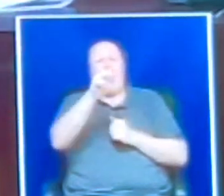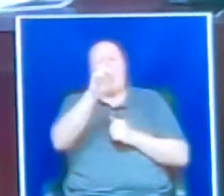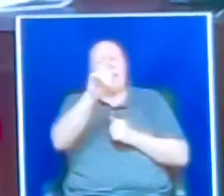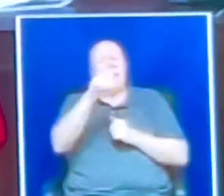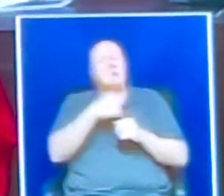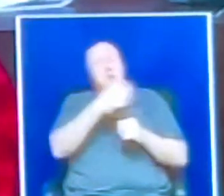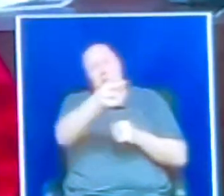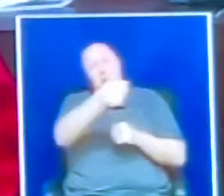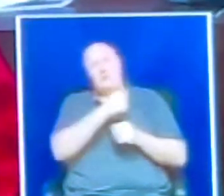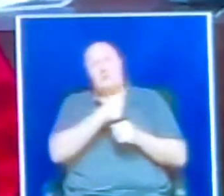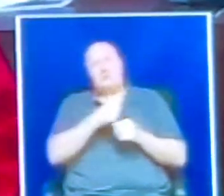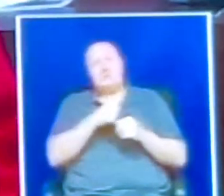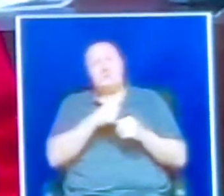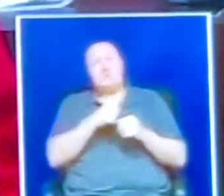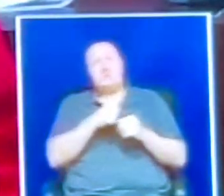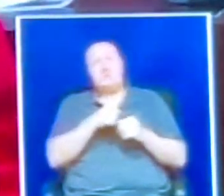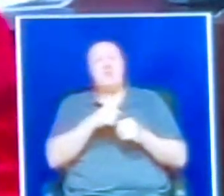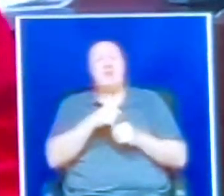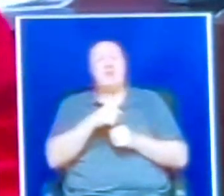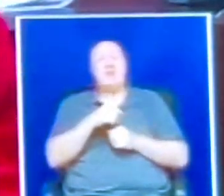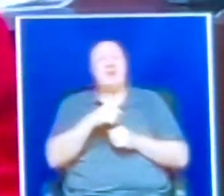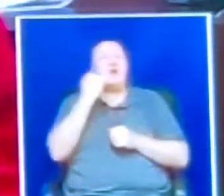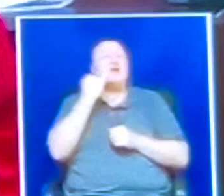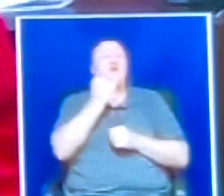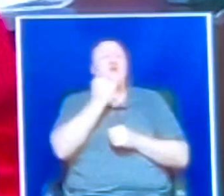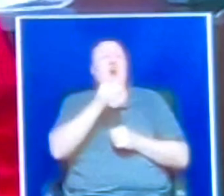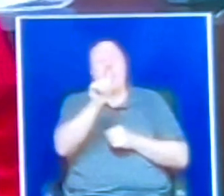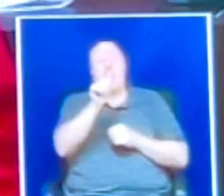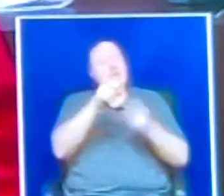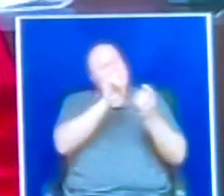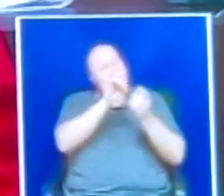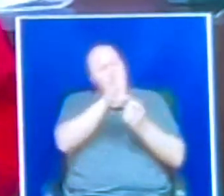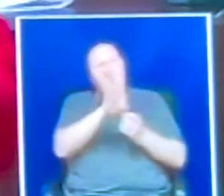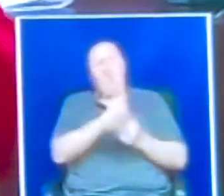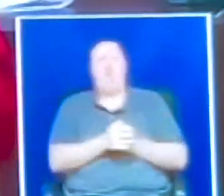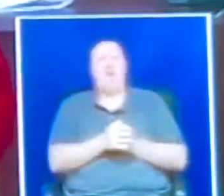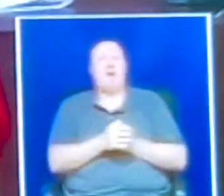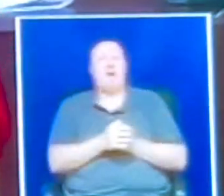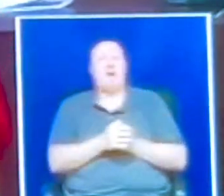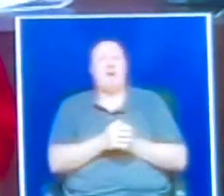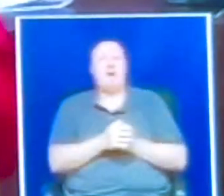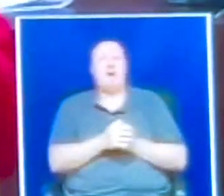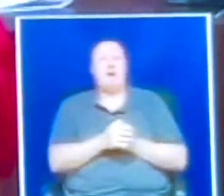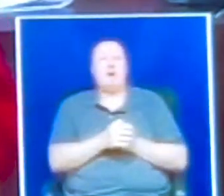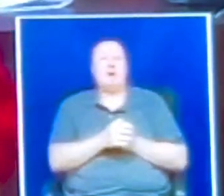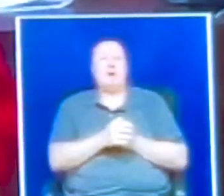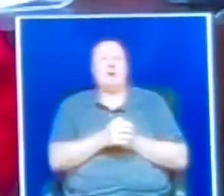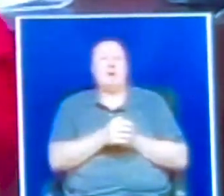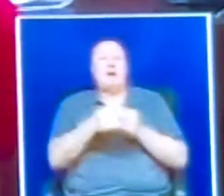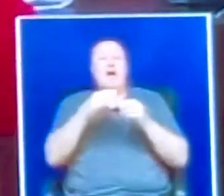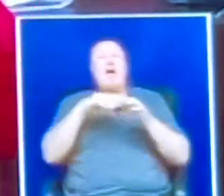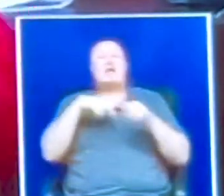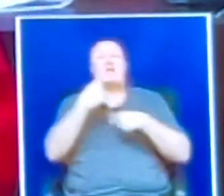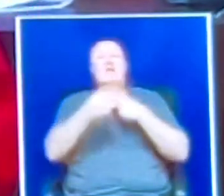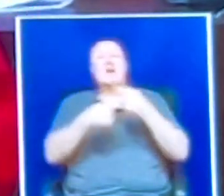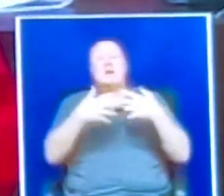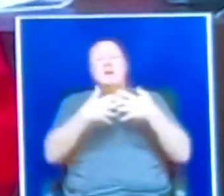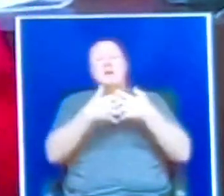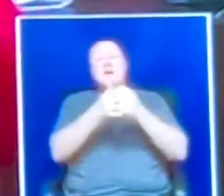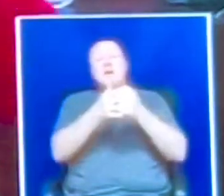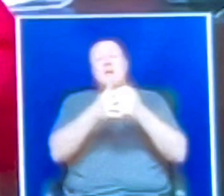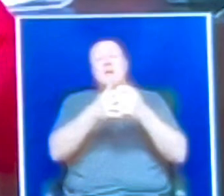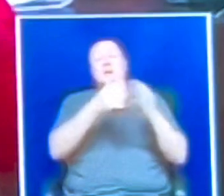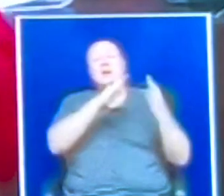should fire the ambassador of Israel. We can't be friends with Israel until they establish a